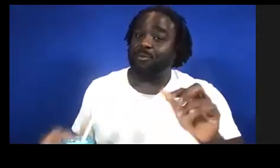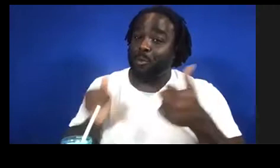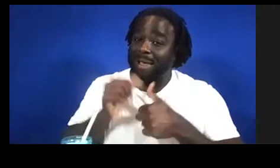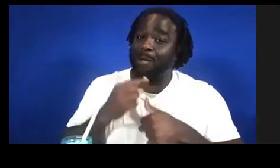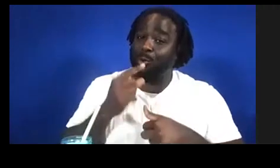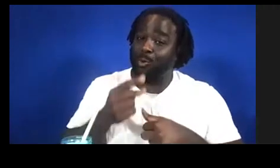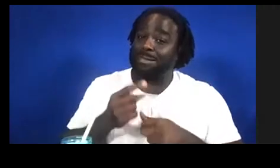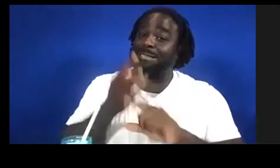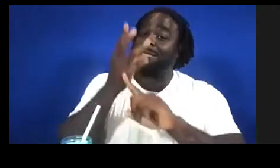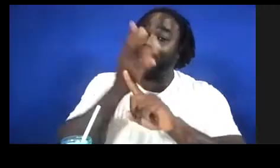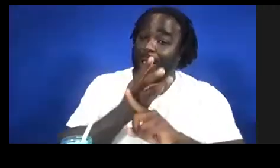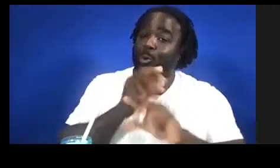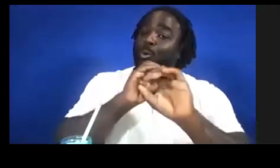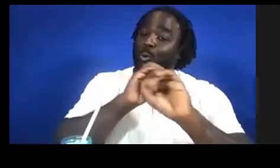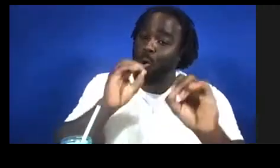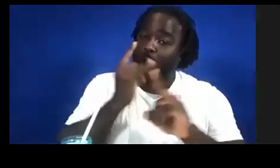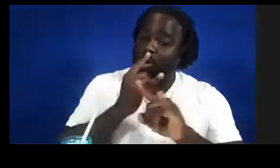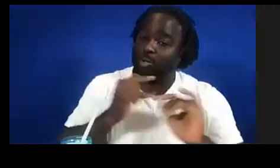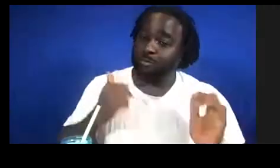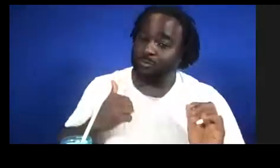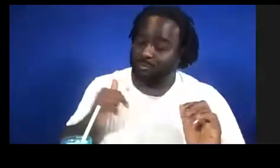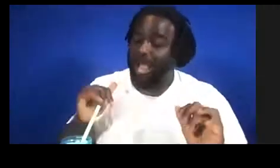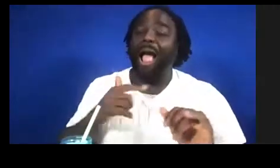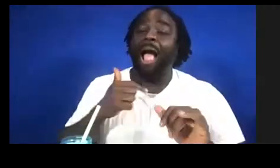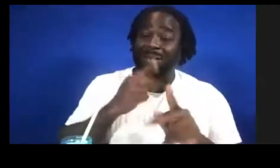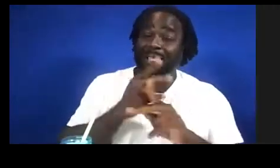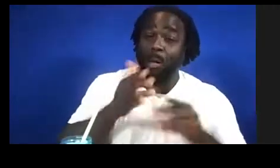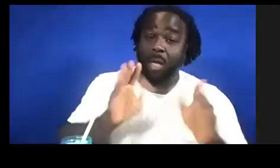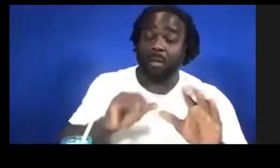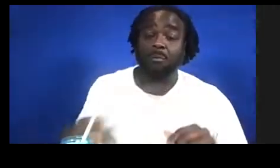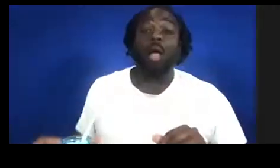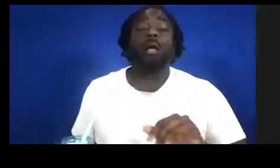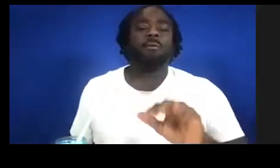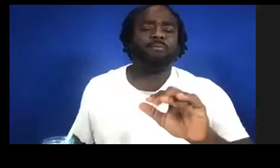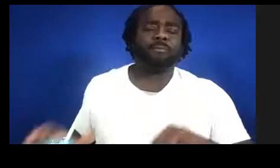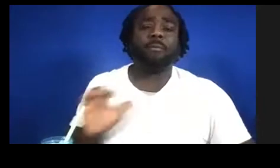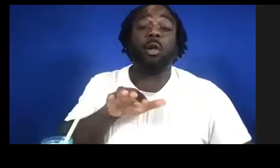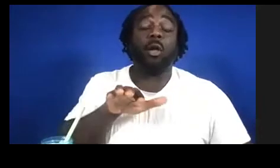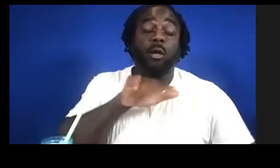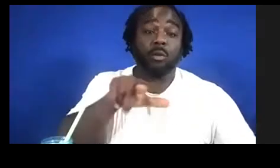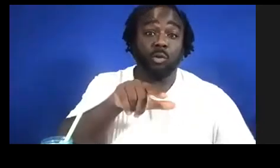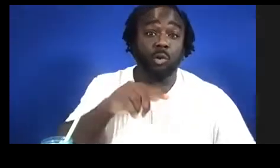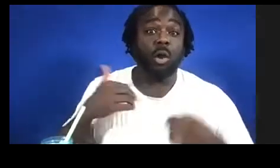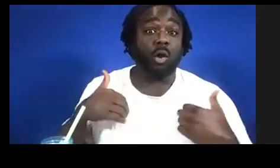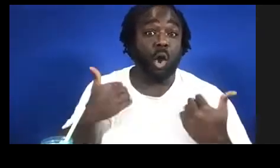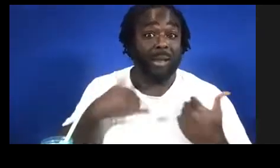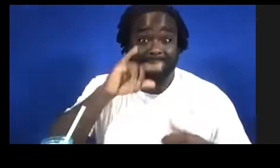My lemonade. Uh, don't forget, don't get it twisted. 6 months, no alcohol. I'm gonna keep it that